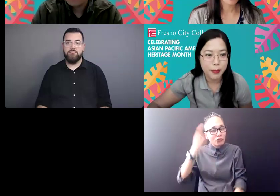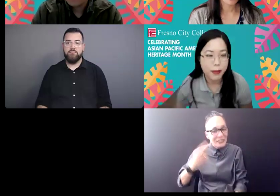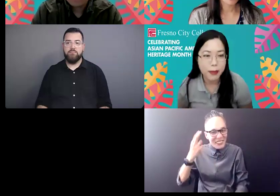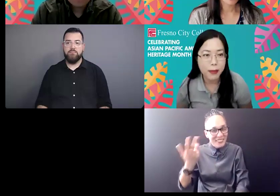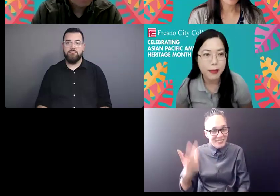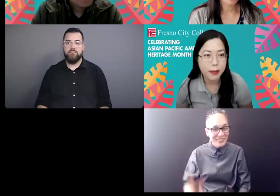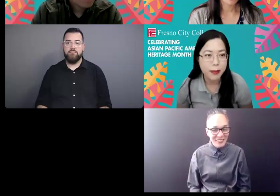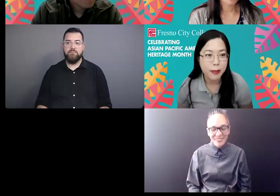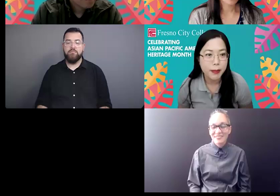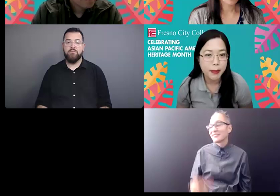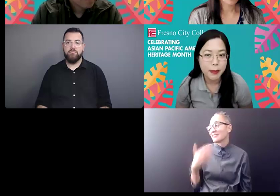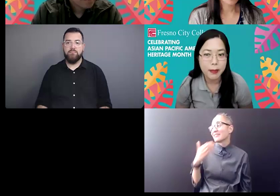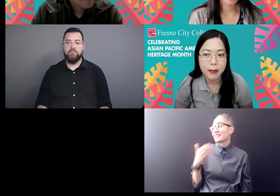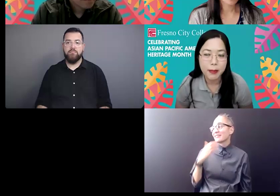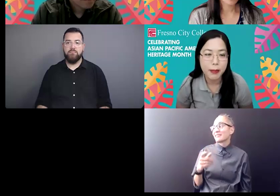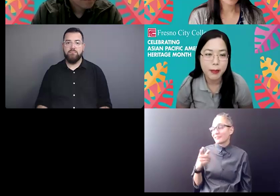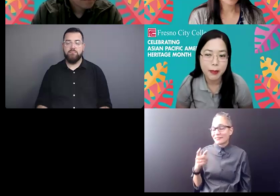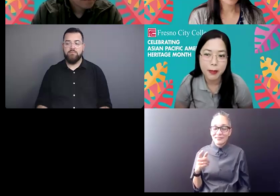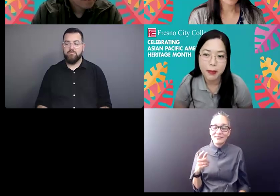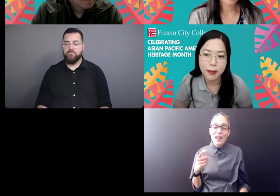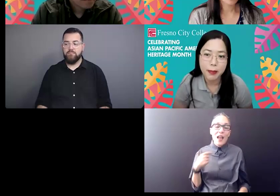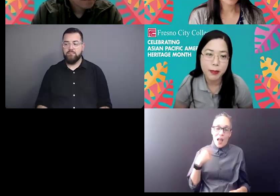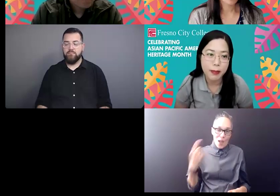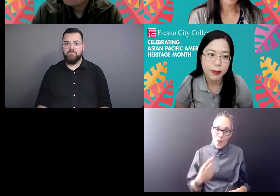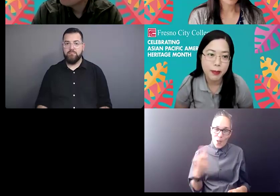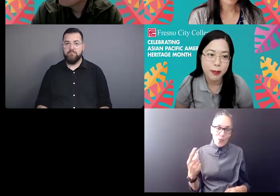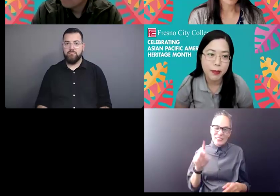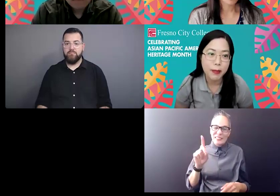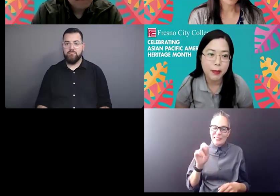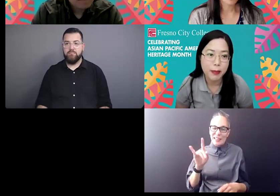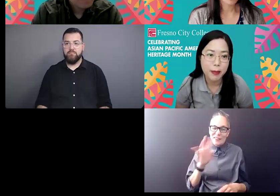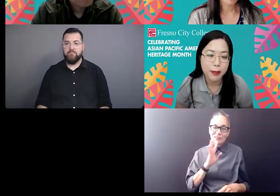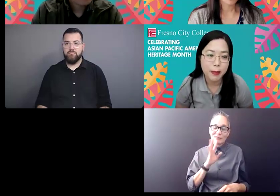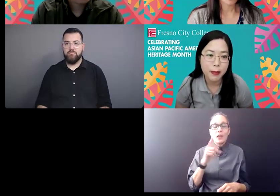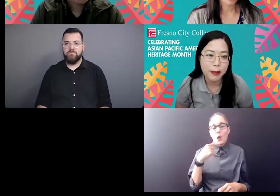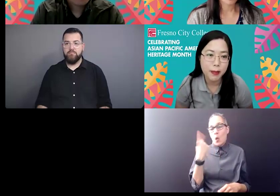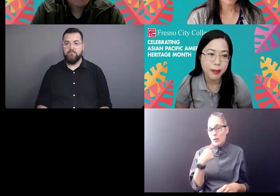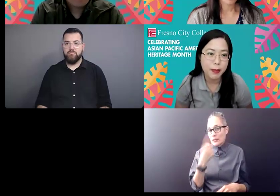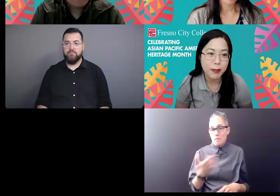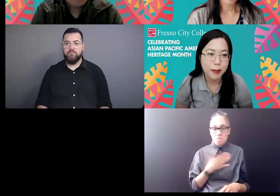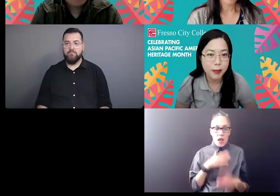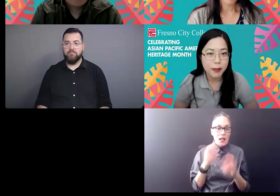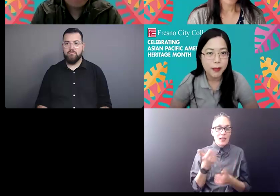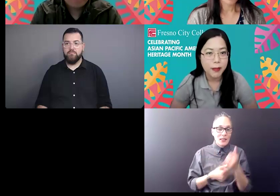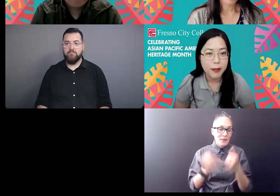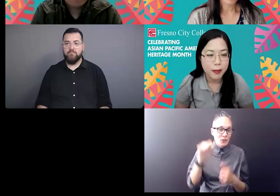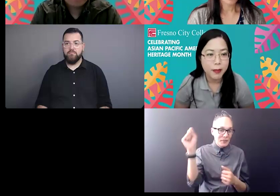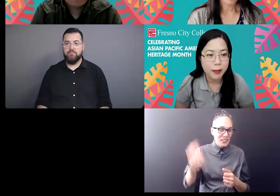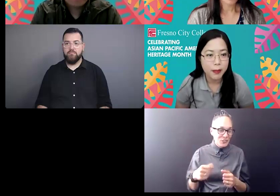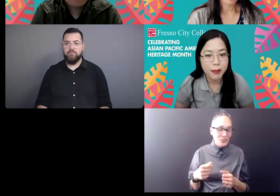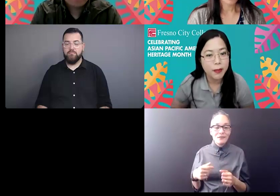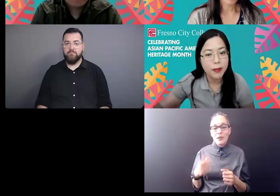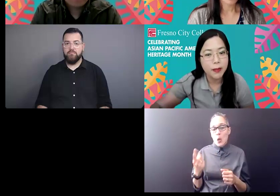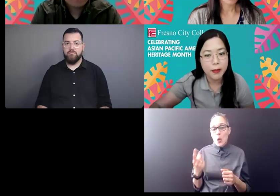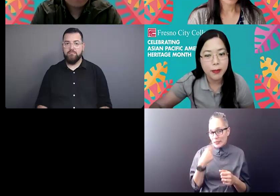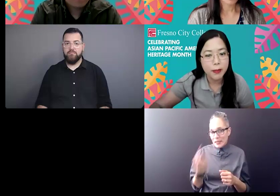Thanks, Lorraine. And along the same line, I always tell this to my classes, like pretty much every semester, but I always